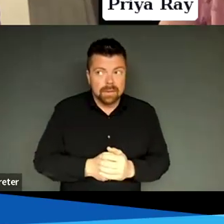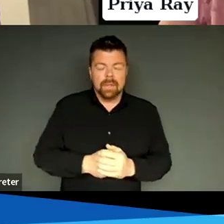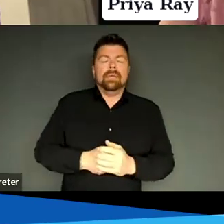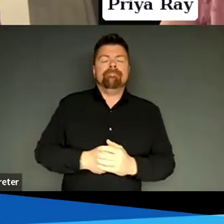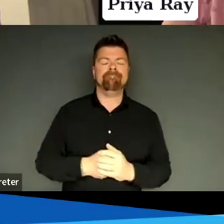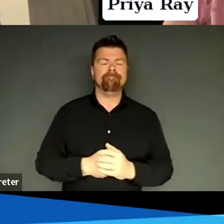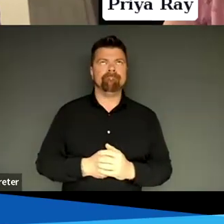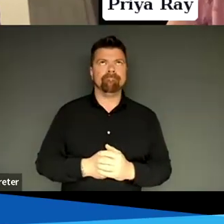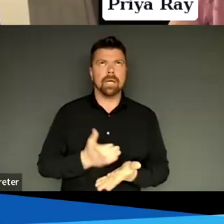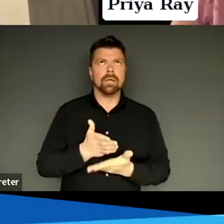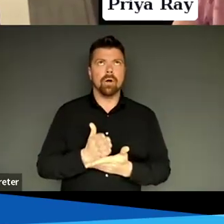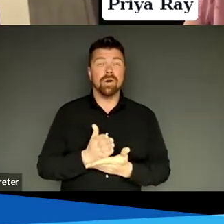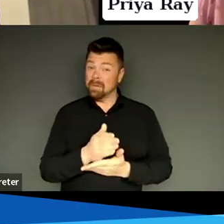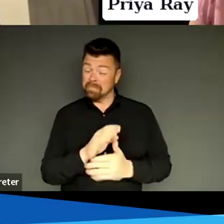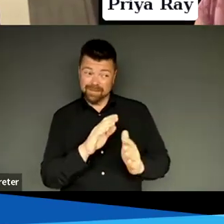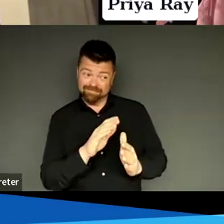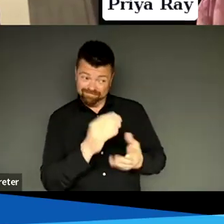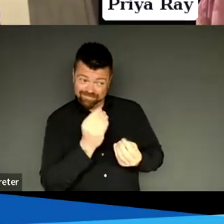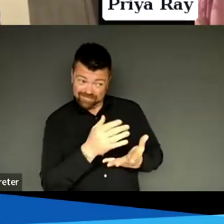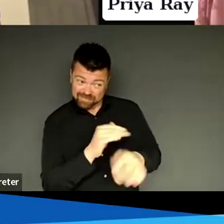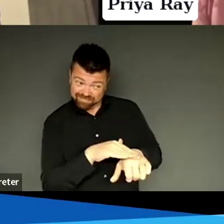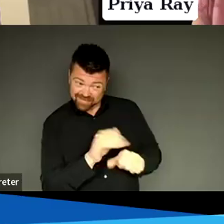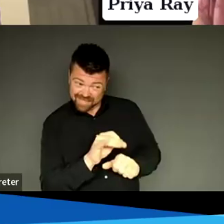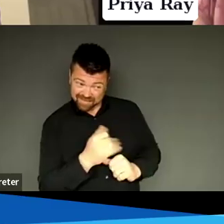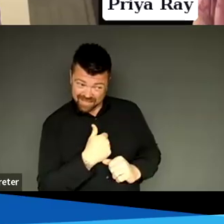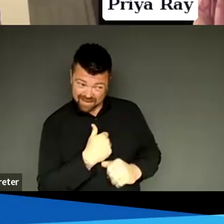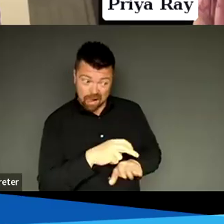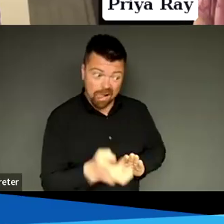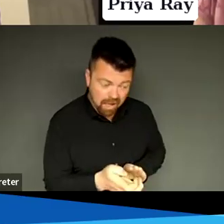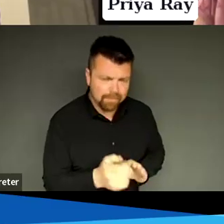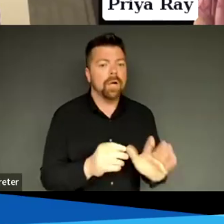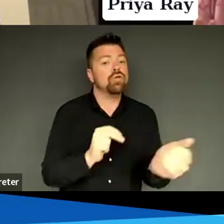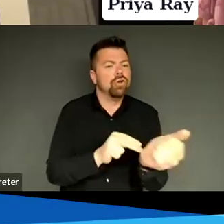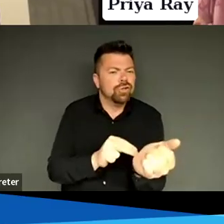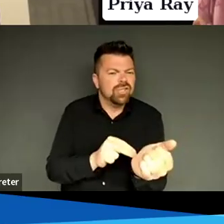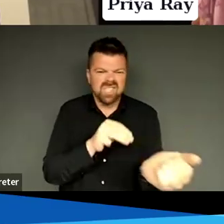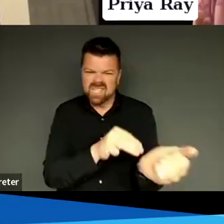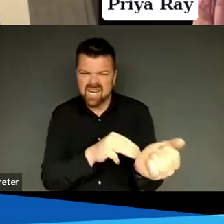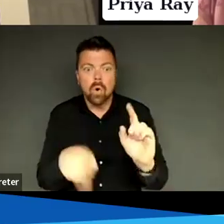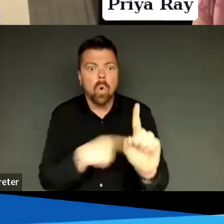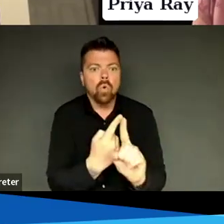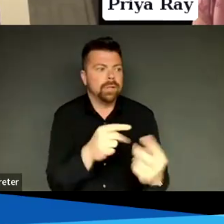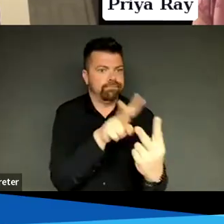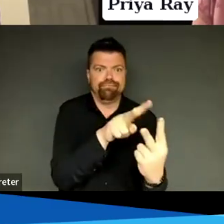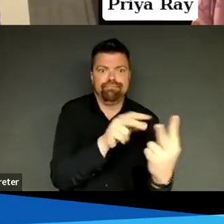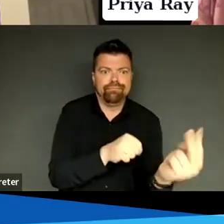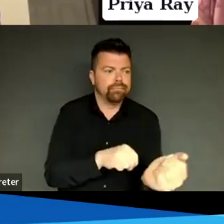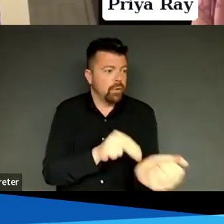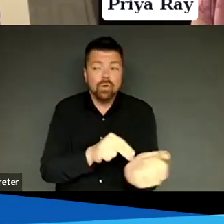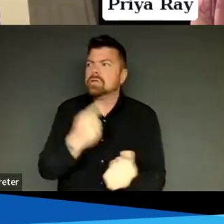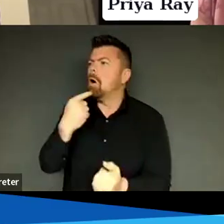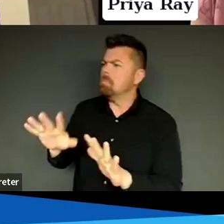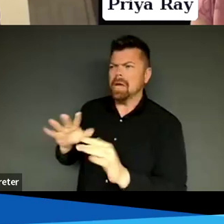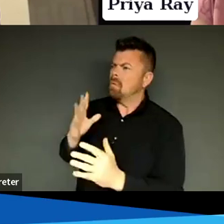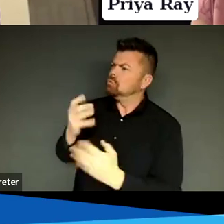I mean, if I fall, and they're like, oh, we'll hold you up. And it was just the nurse and the doctor. And, I'm Mhm. not a